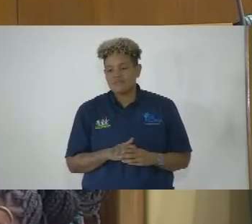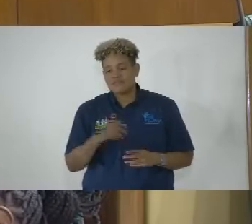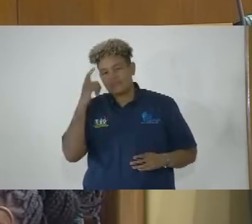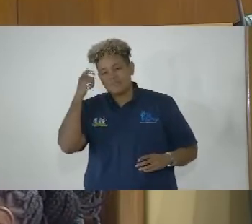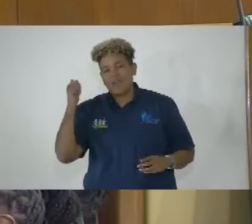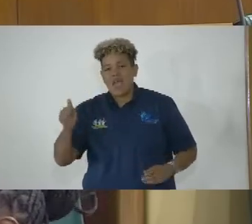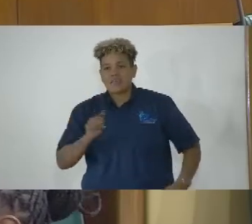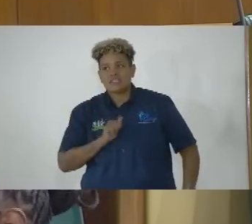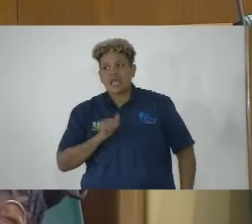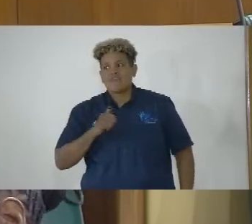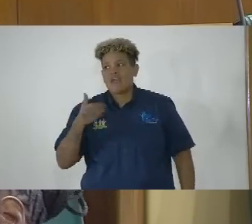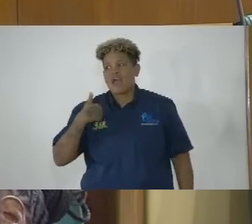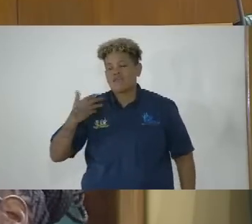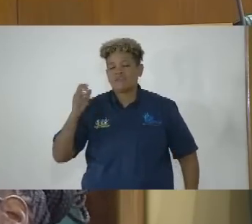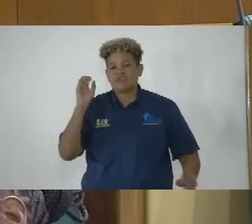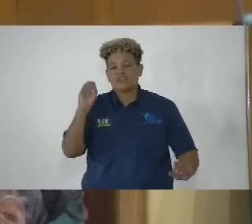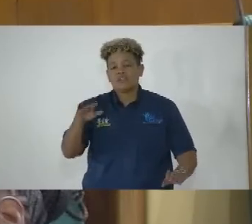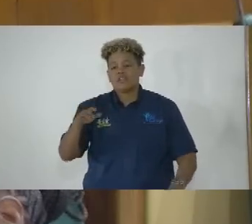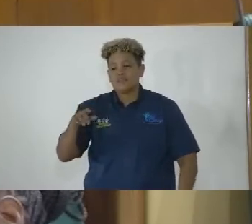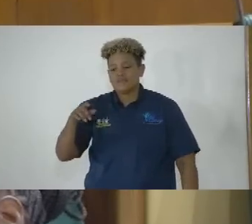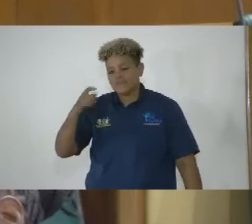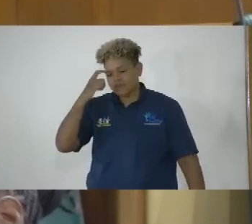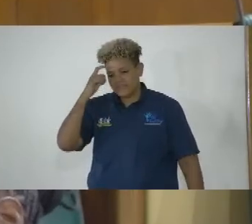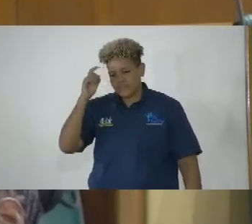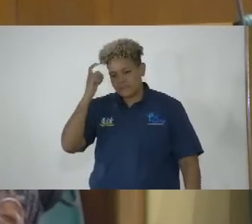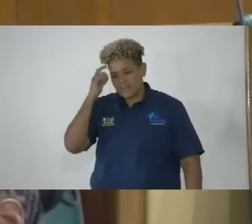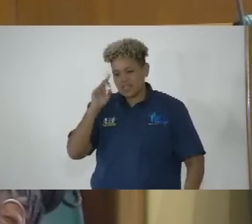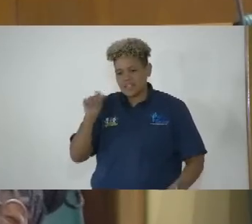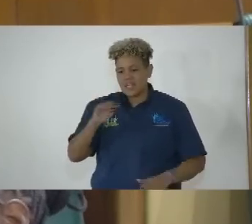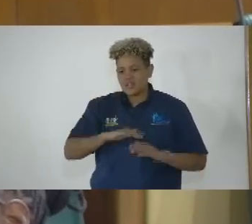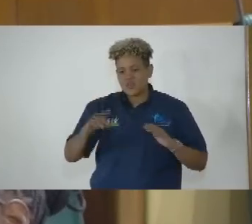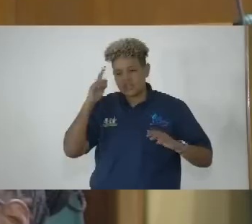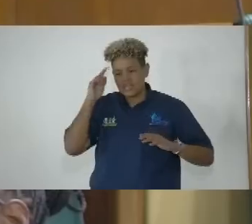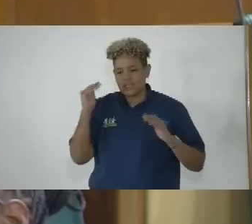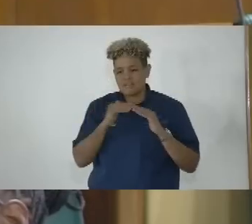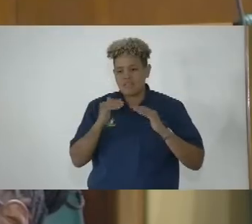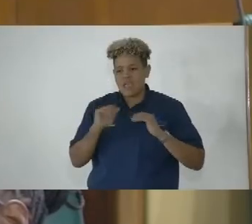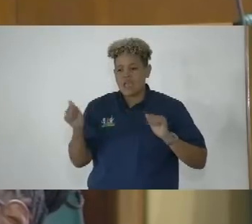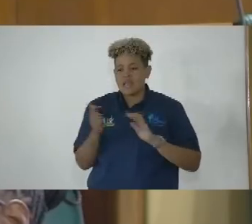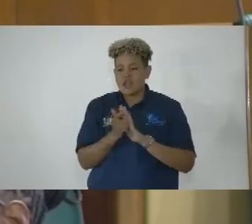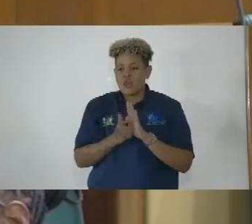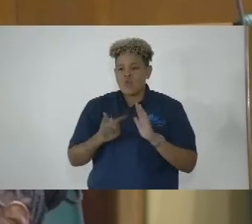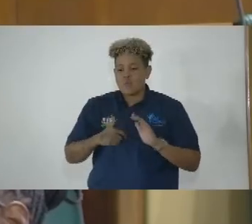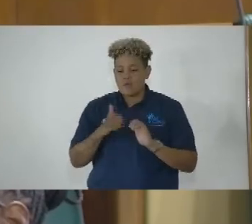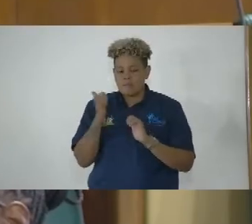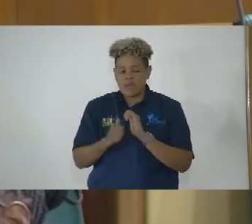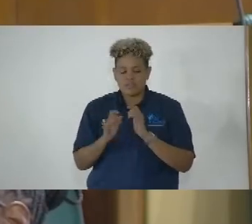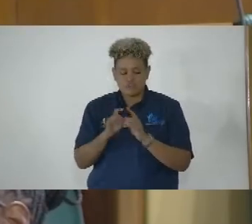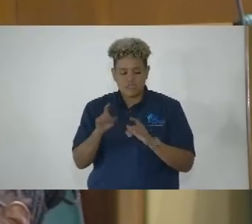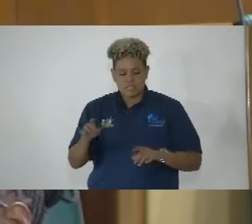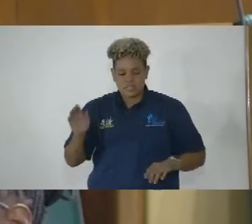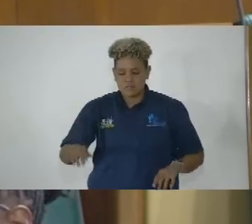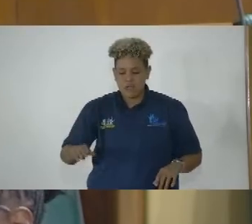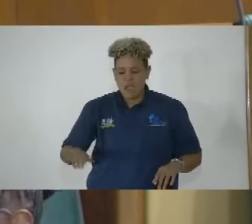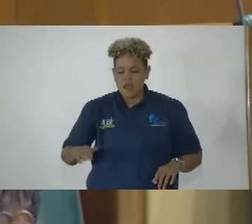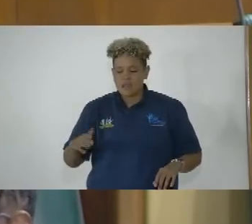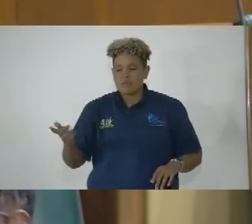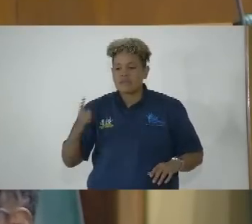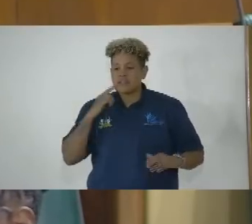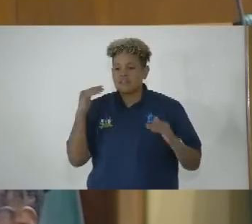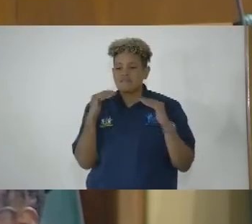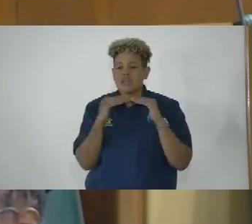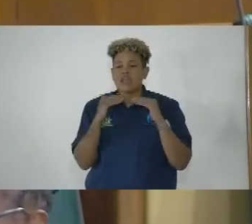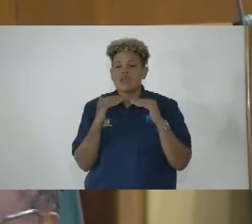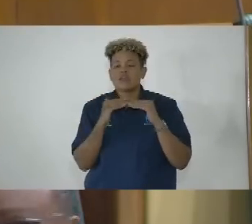because I have been there, and I don't think it is fair. And in any law that we pass in this parliament,